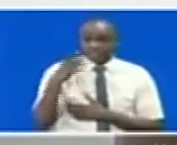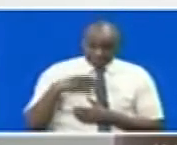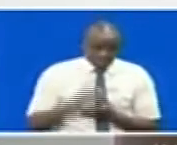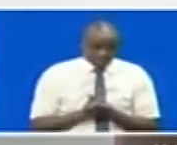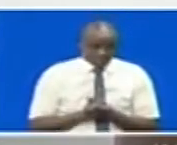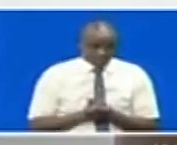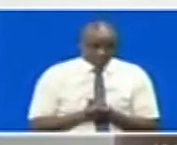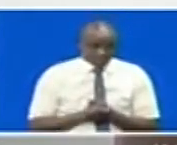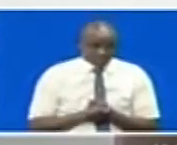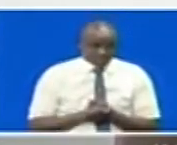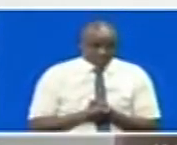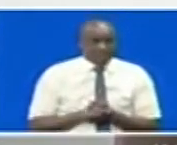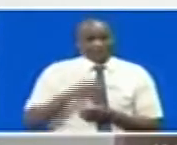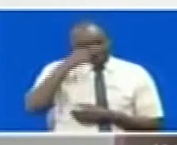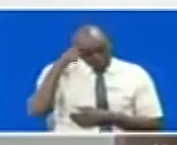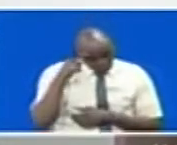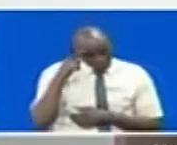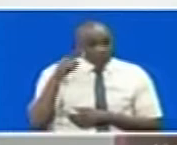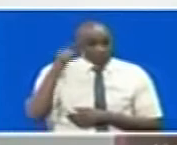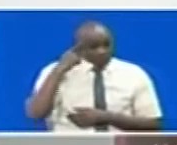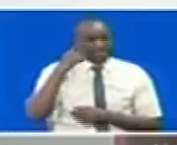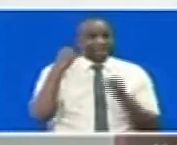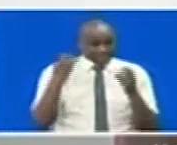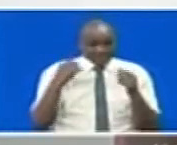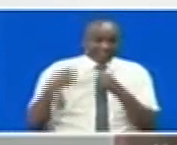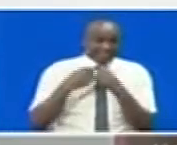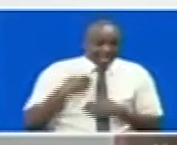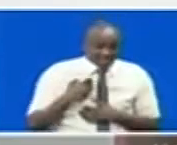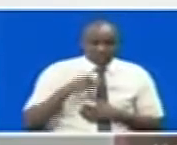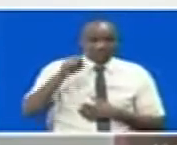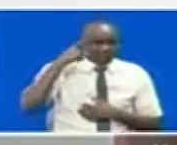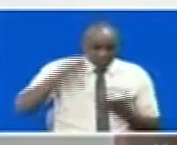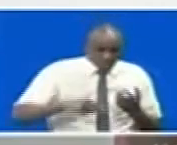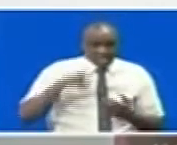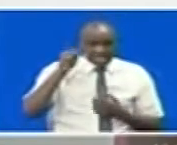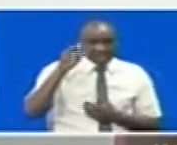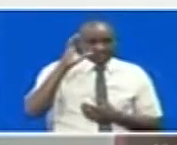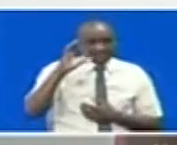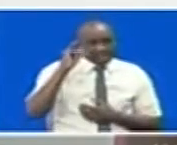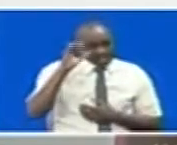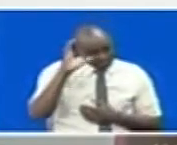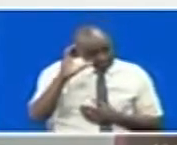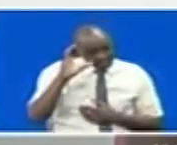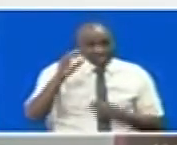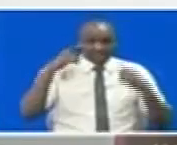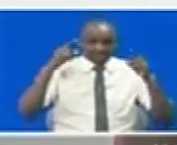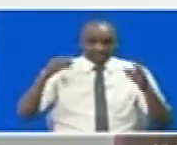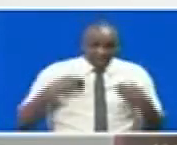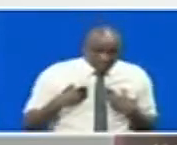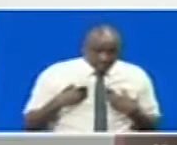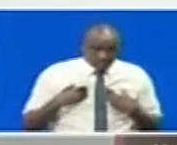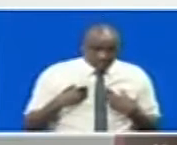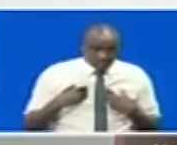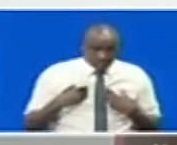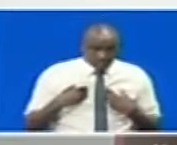tonight. Because of considering all of these constraints, would you say the NCIC has been successful in